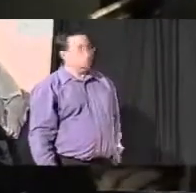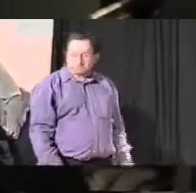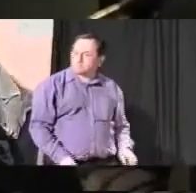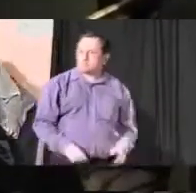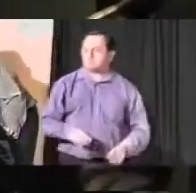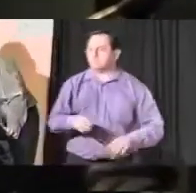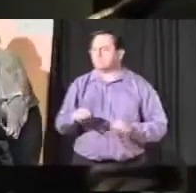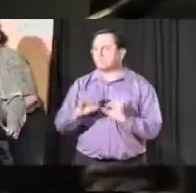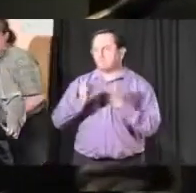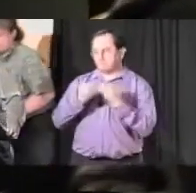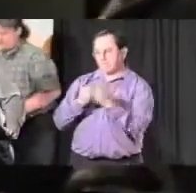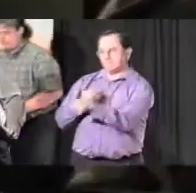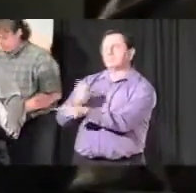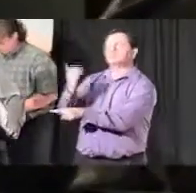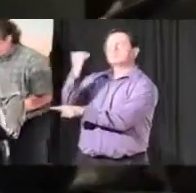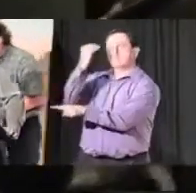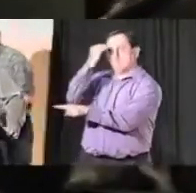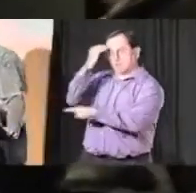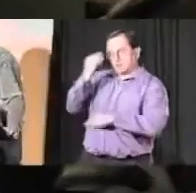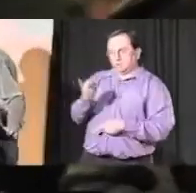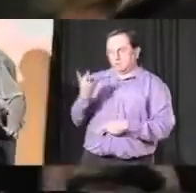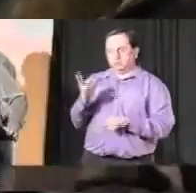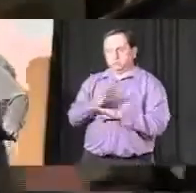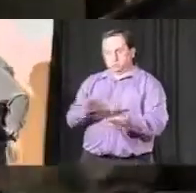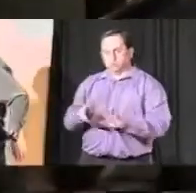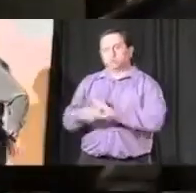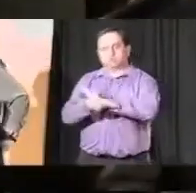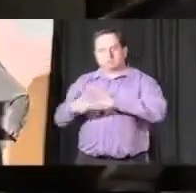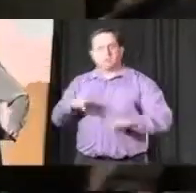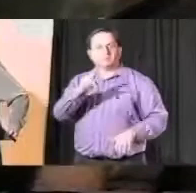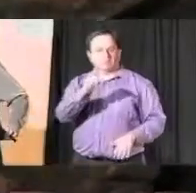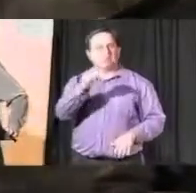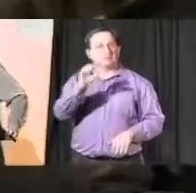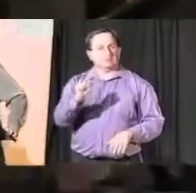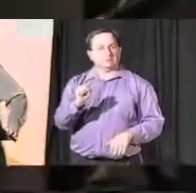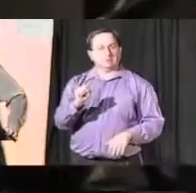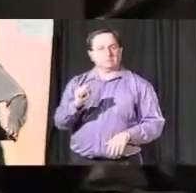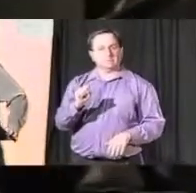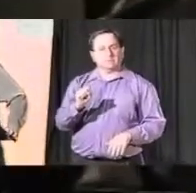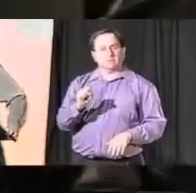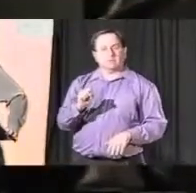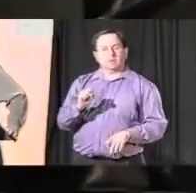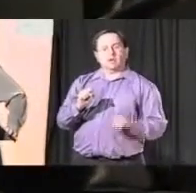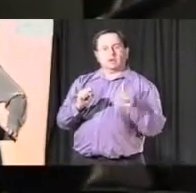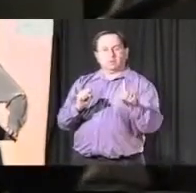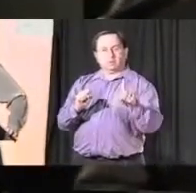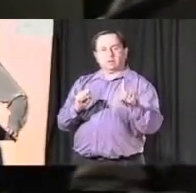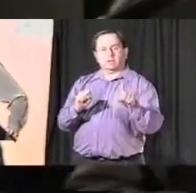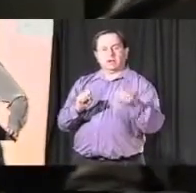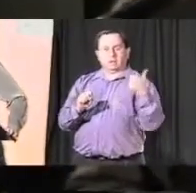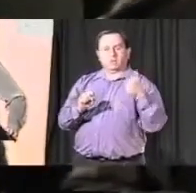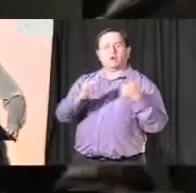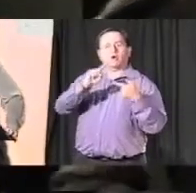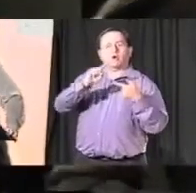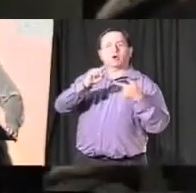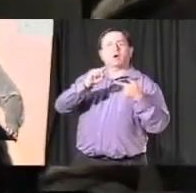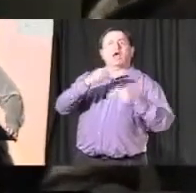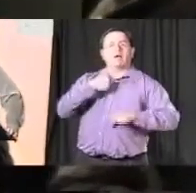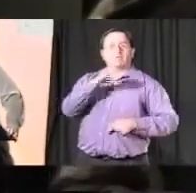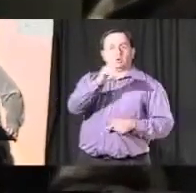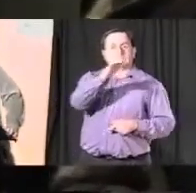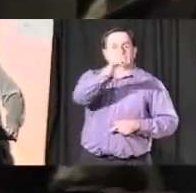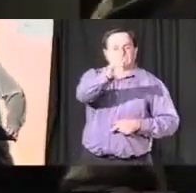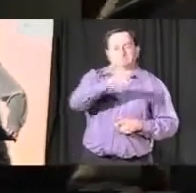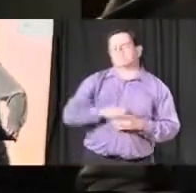There's a family that I know where two children are diagnosed with Tourette's and one family member is diagnosed with OCD, obsessive compulsive disorder,